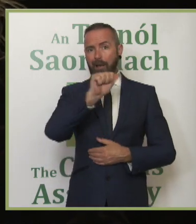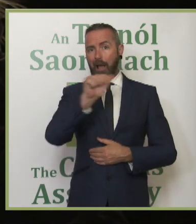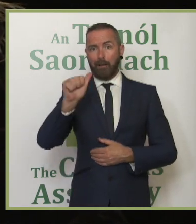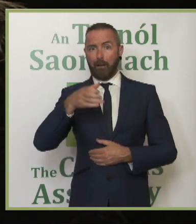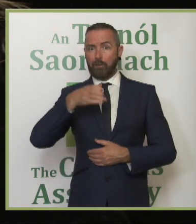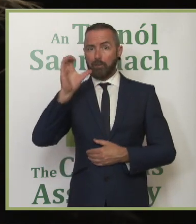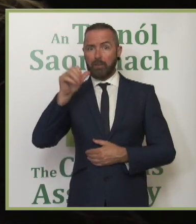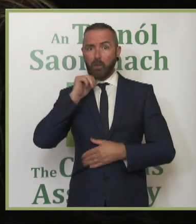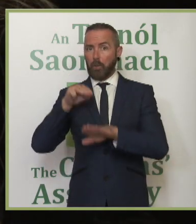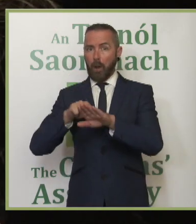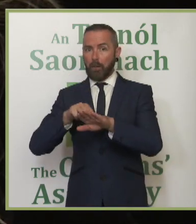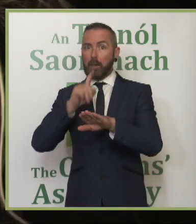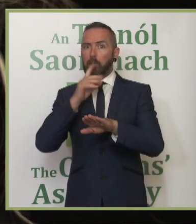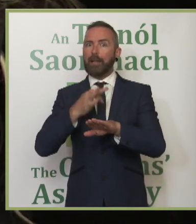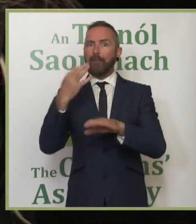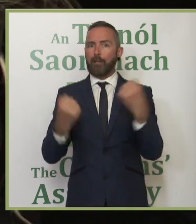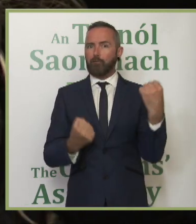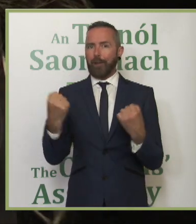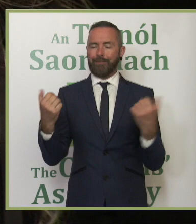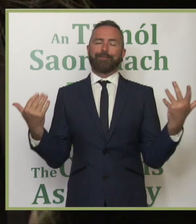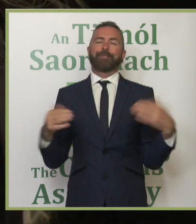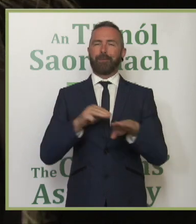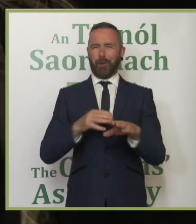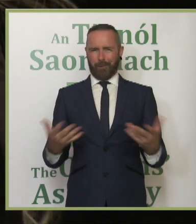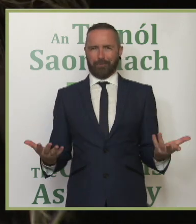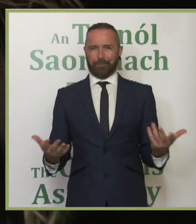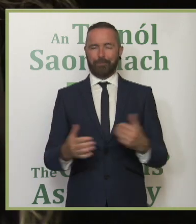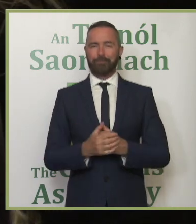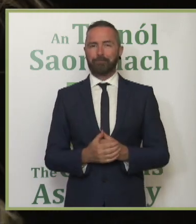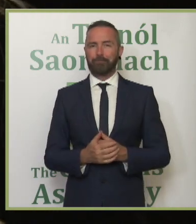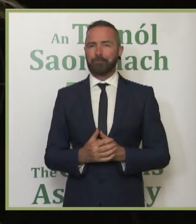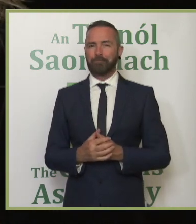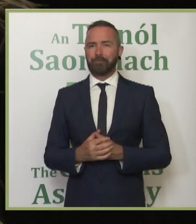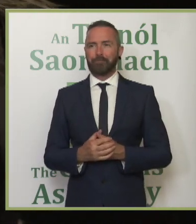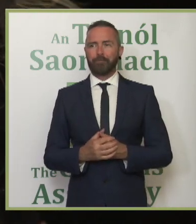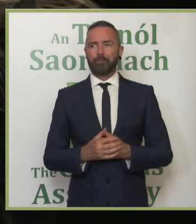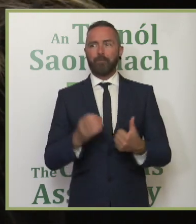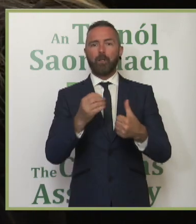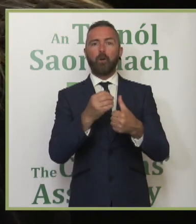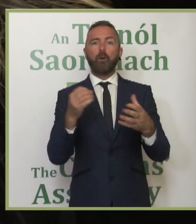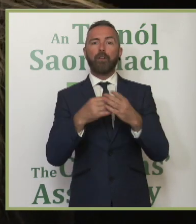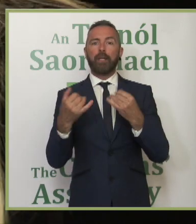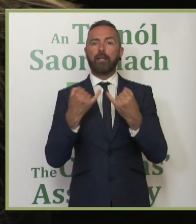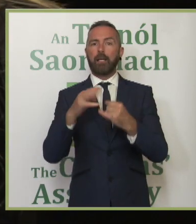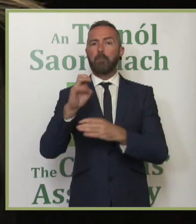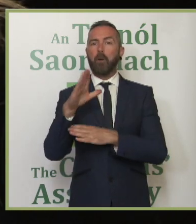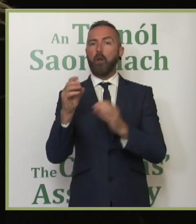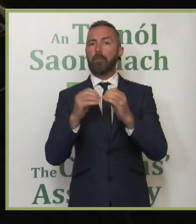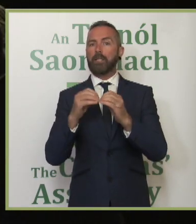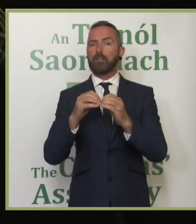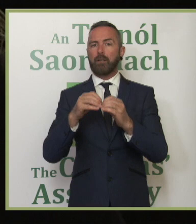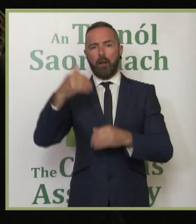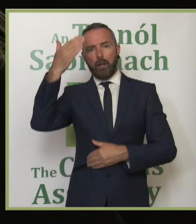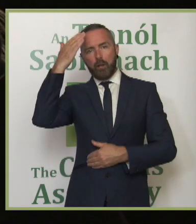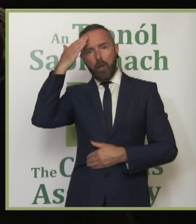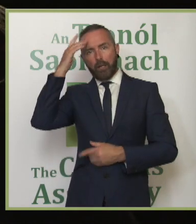not the problem, but if I get in my car, it causes me a problem. The other thing is, Paul mentioned knowledge and science